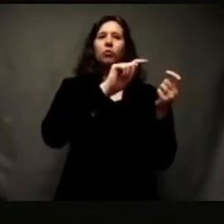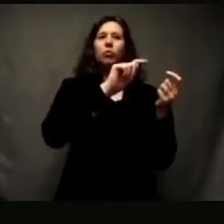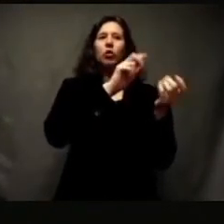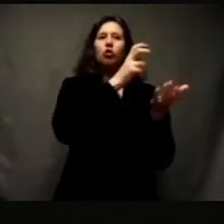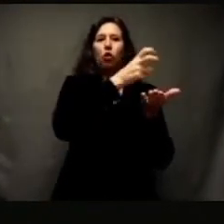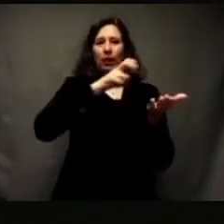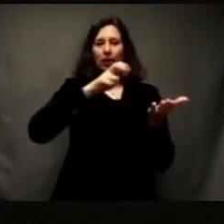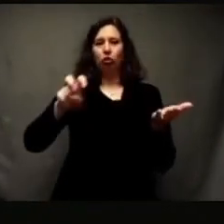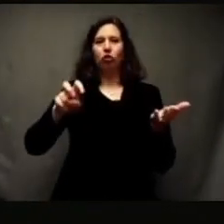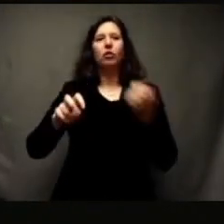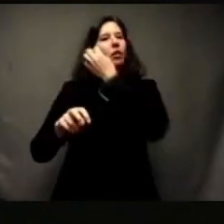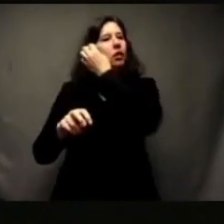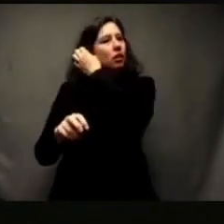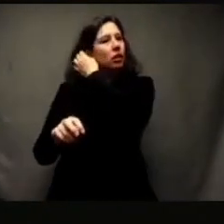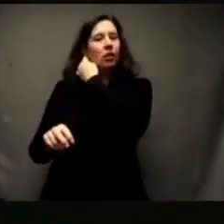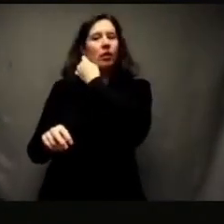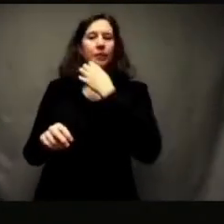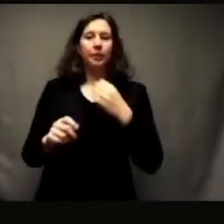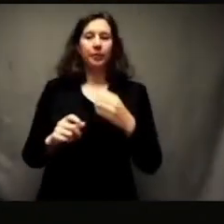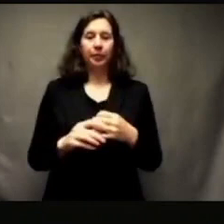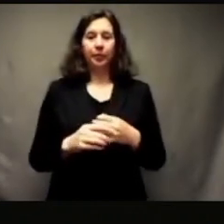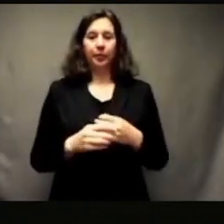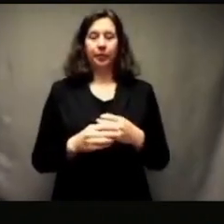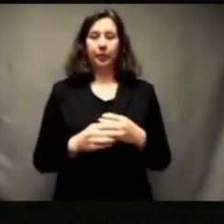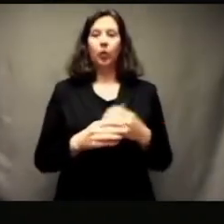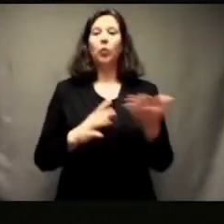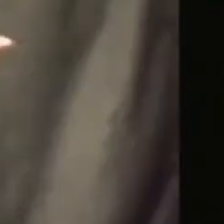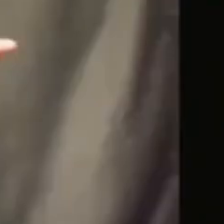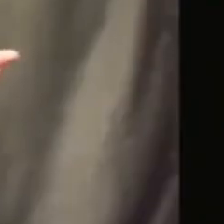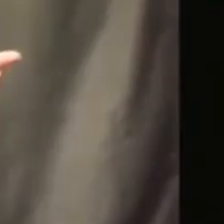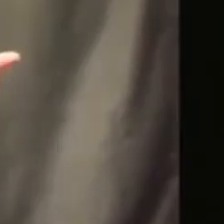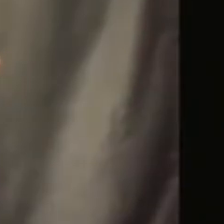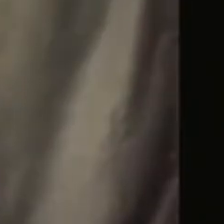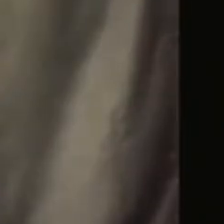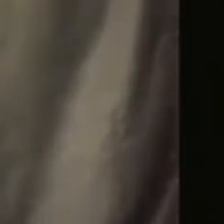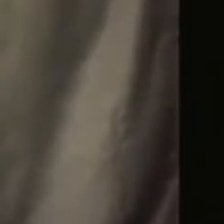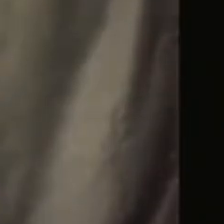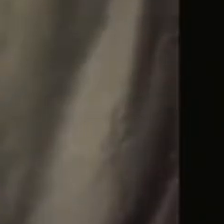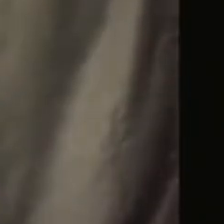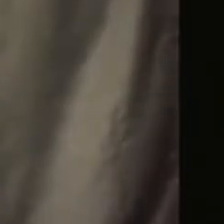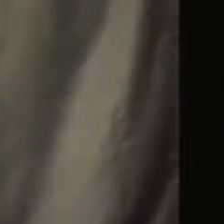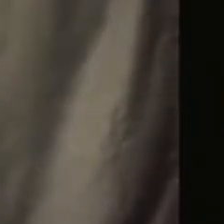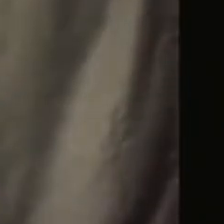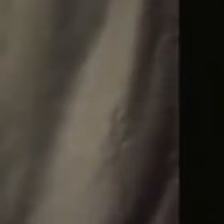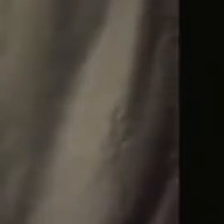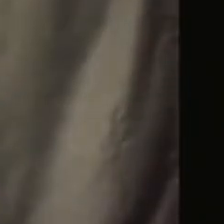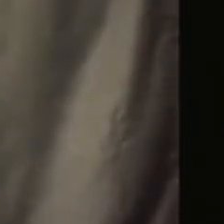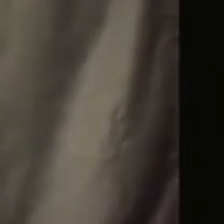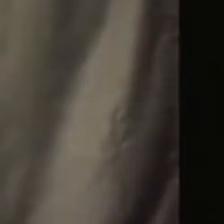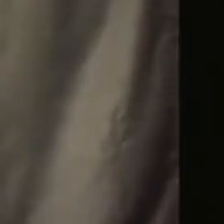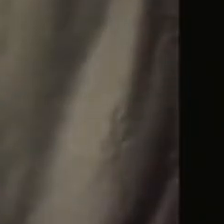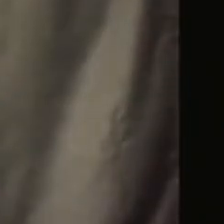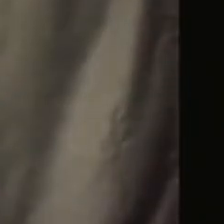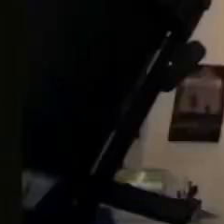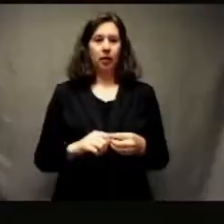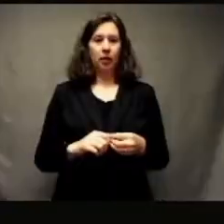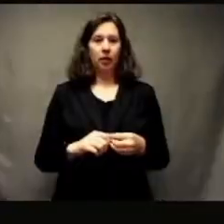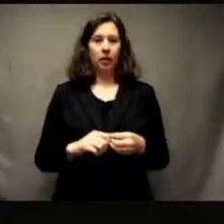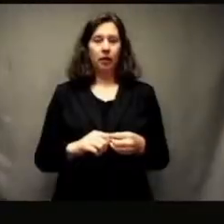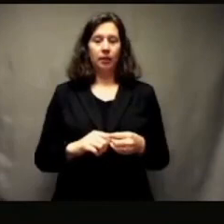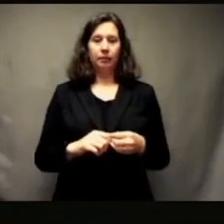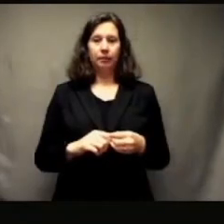right, well, I will pass it over to you. Okay, I'm gonna go ahead and share my